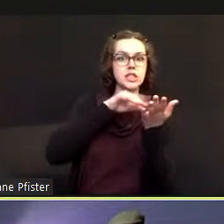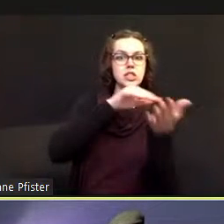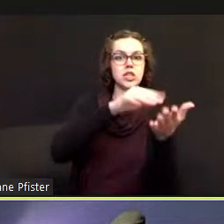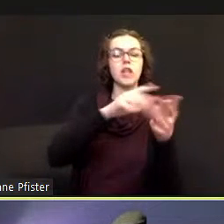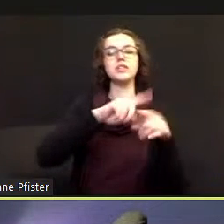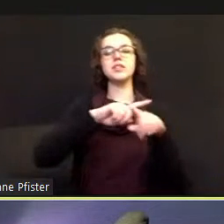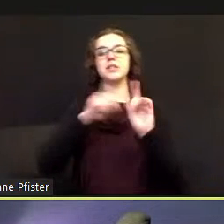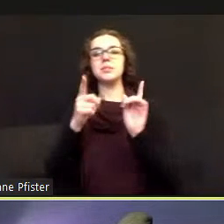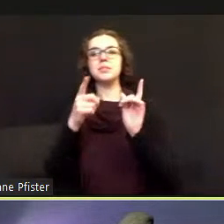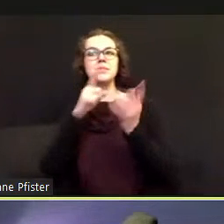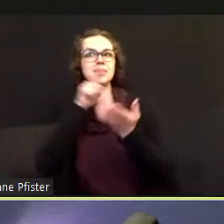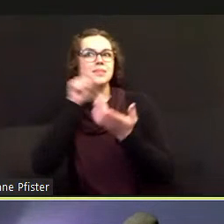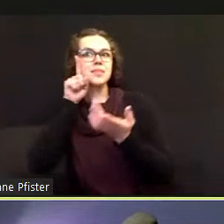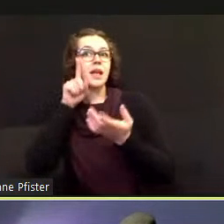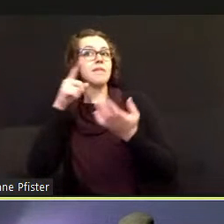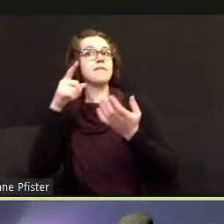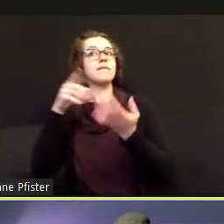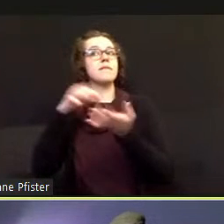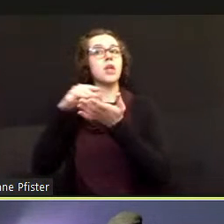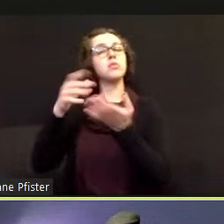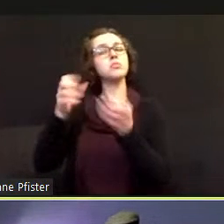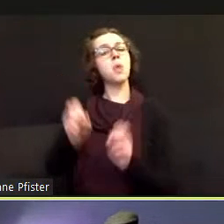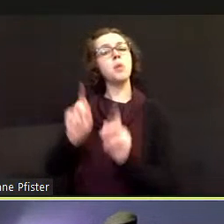in the project.